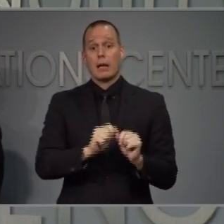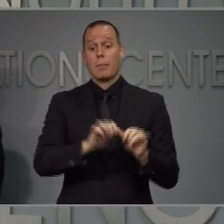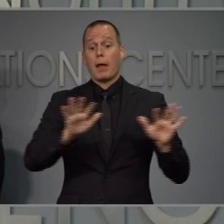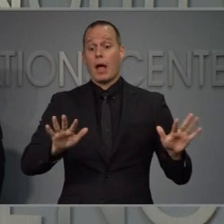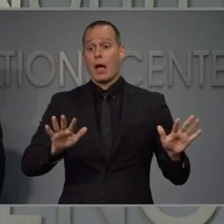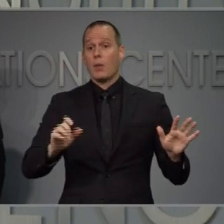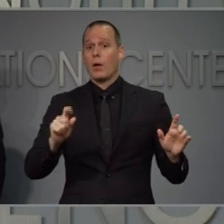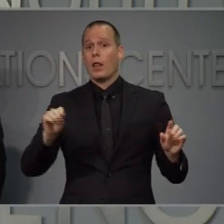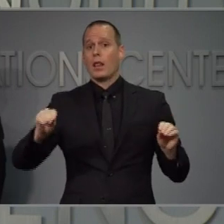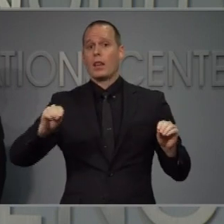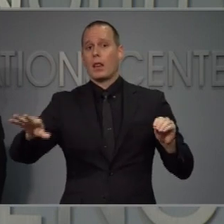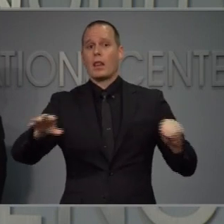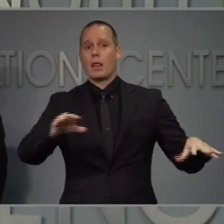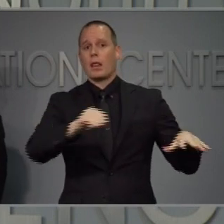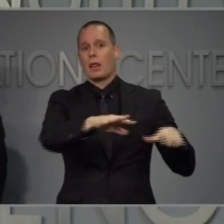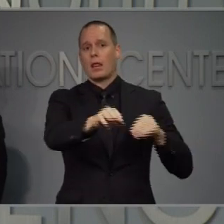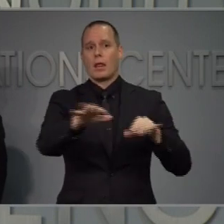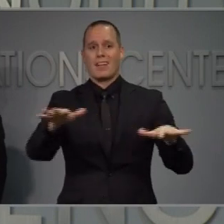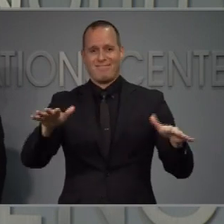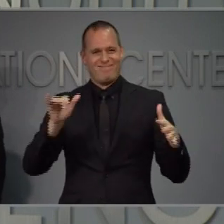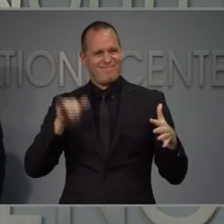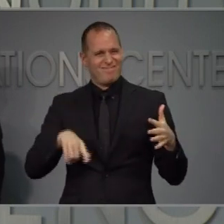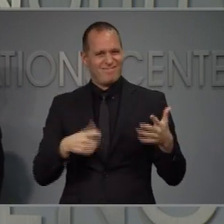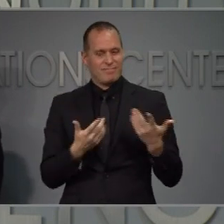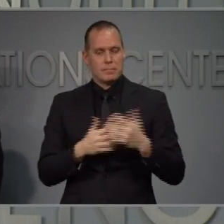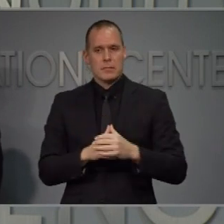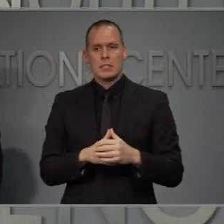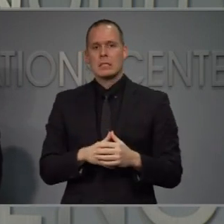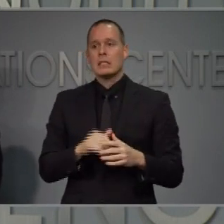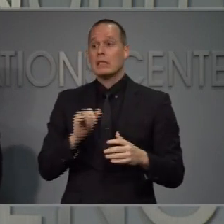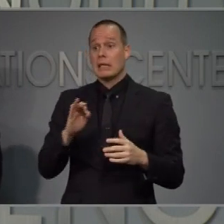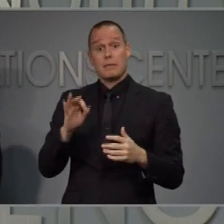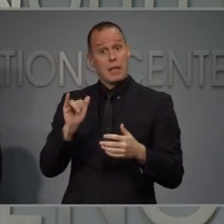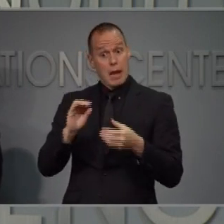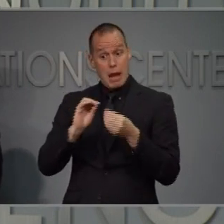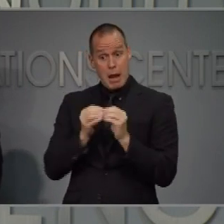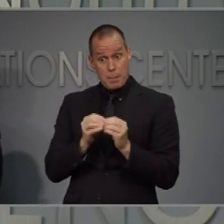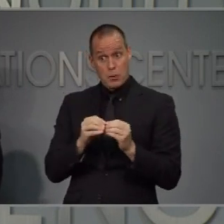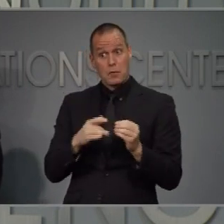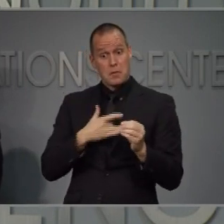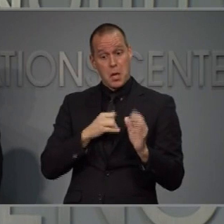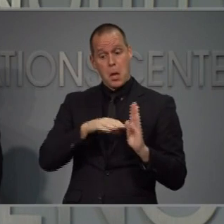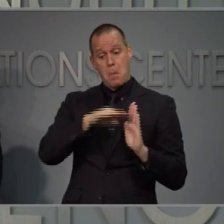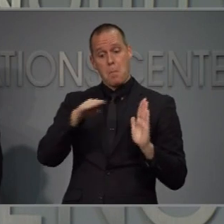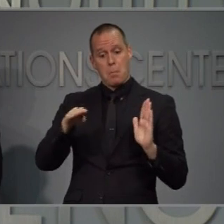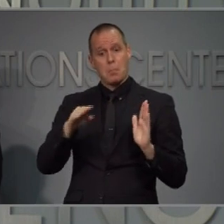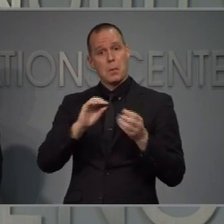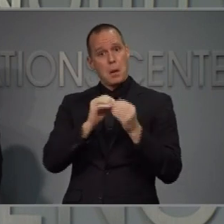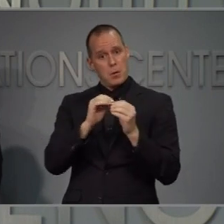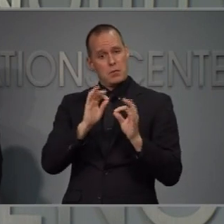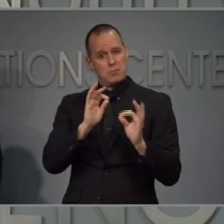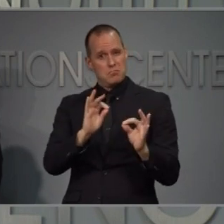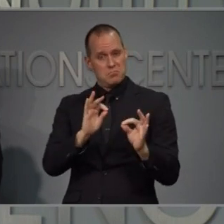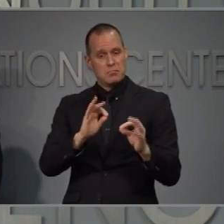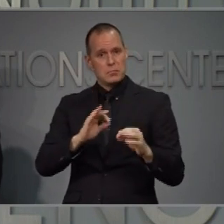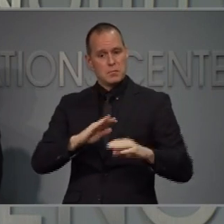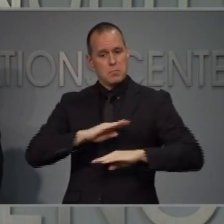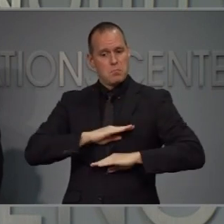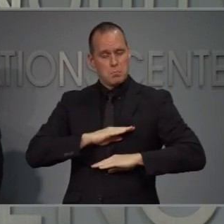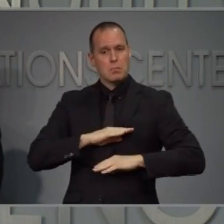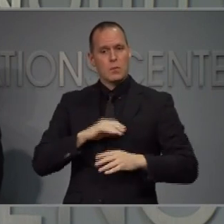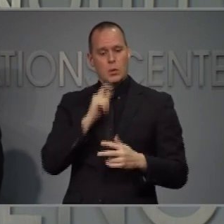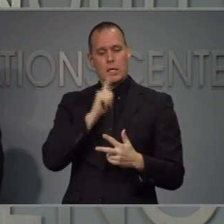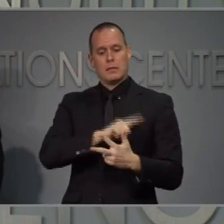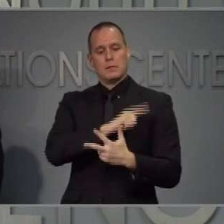a mass gathering. If we meet our indicators and go into phase one, we'll have some loosening of